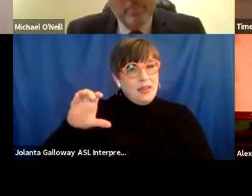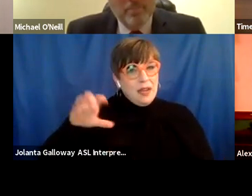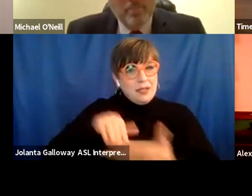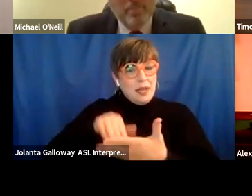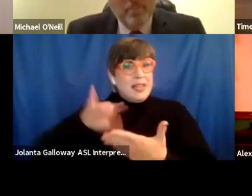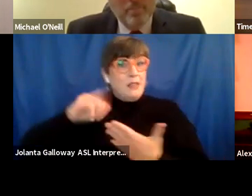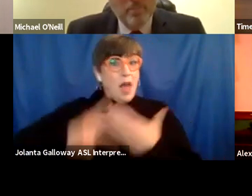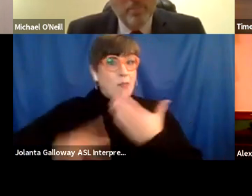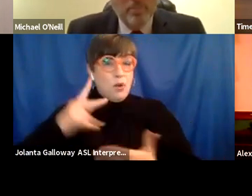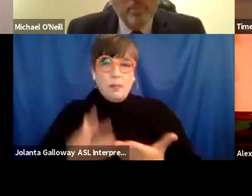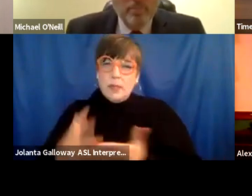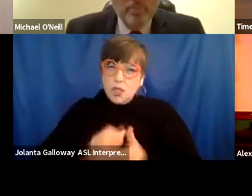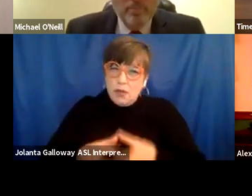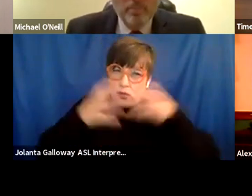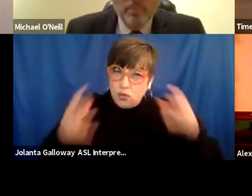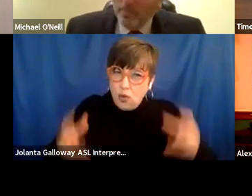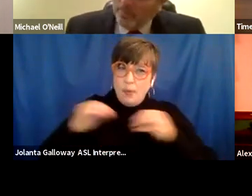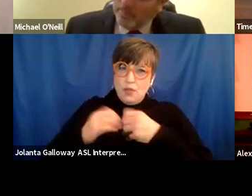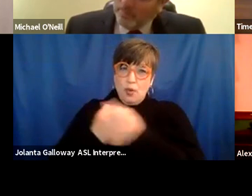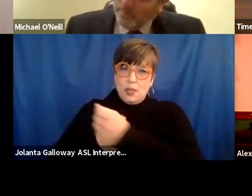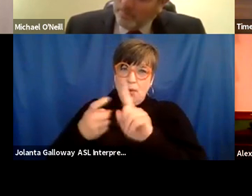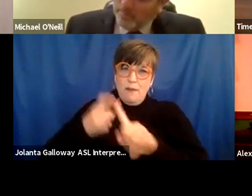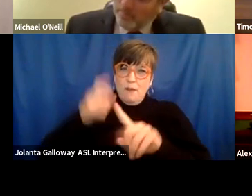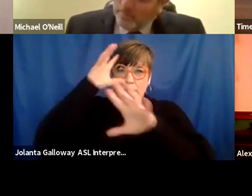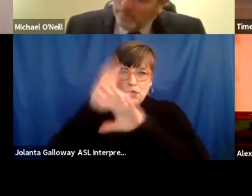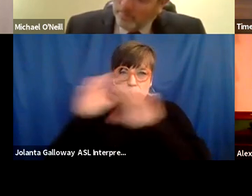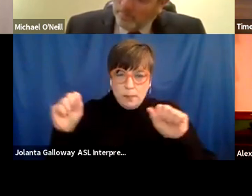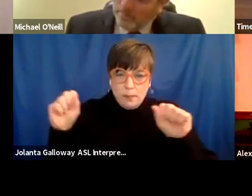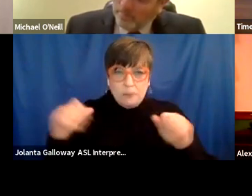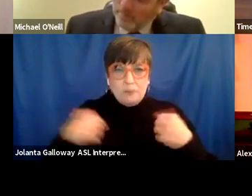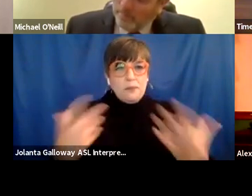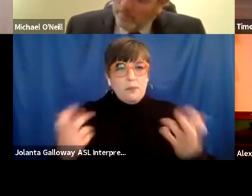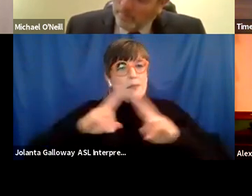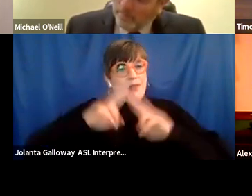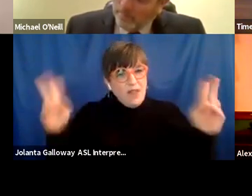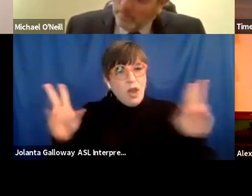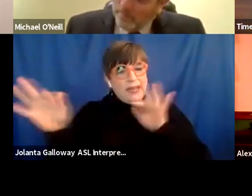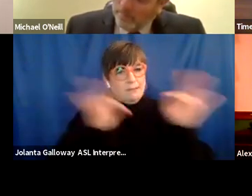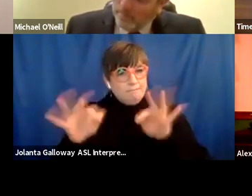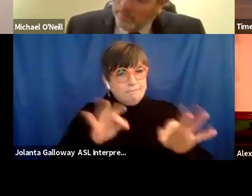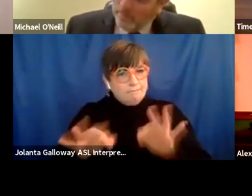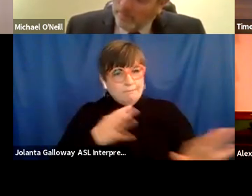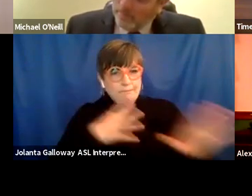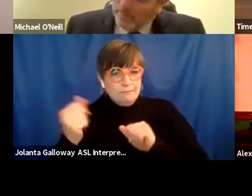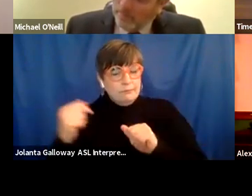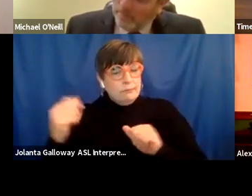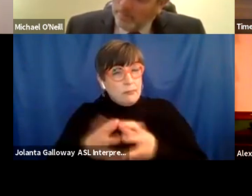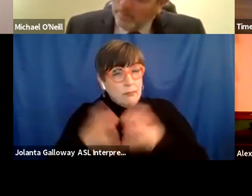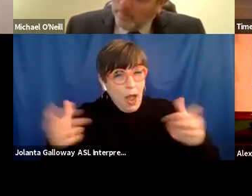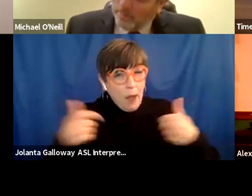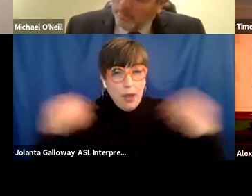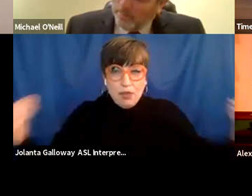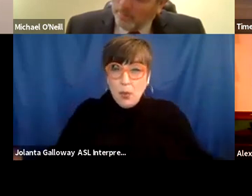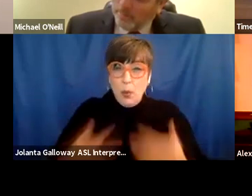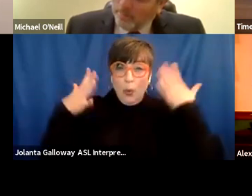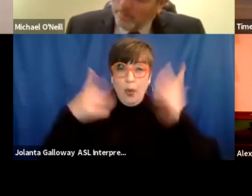deserves much more support from the superintendent. I want to very quickly say how much I've been inspired by the student